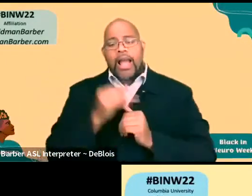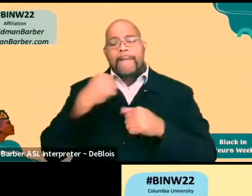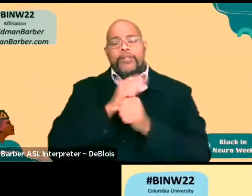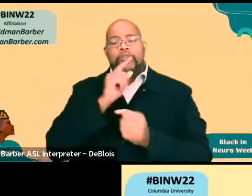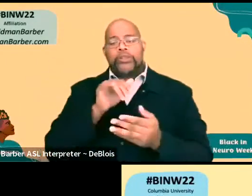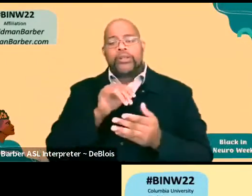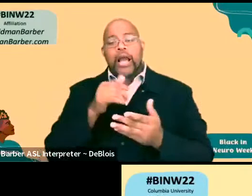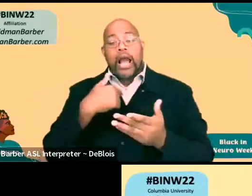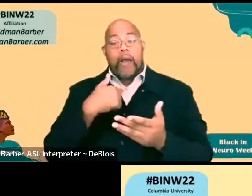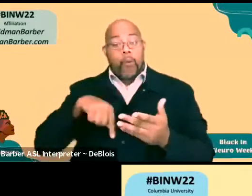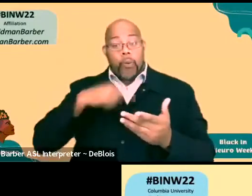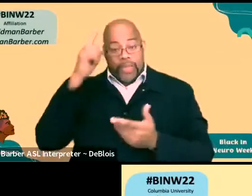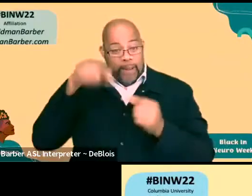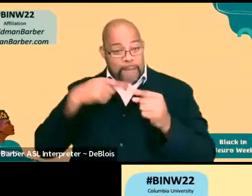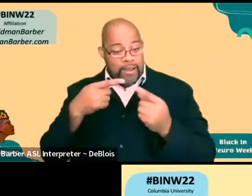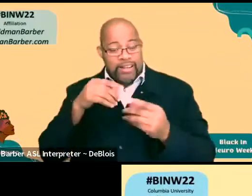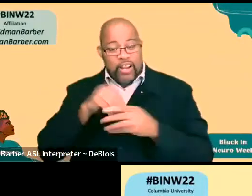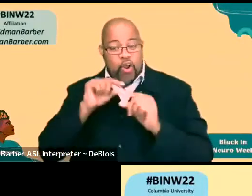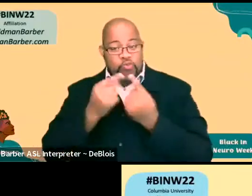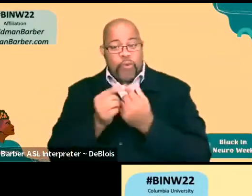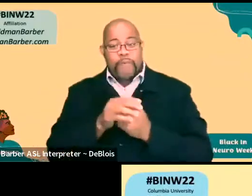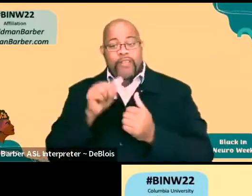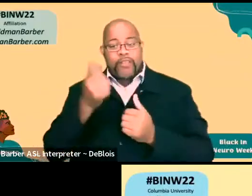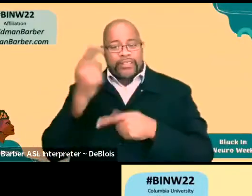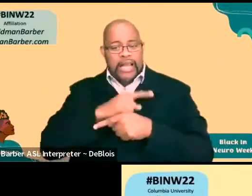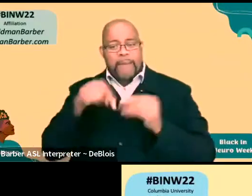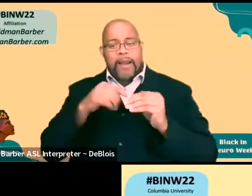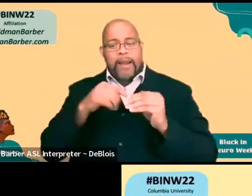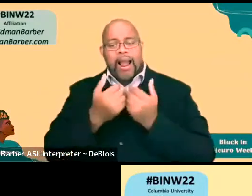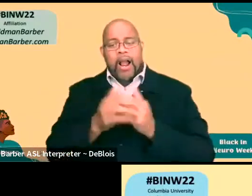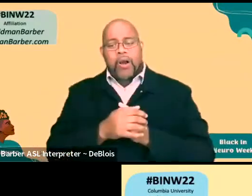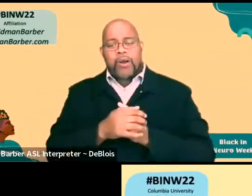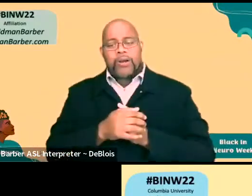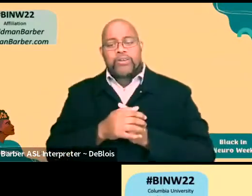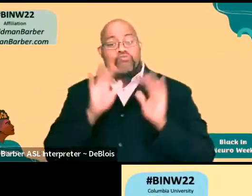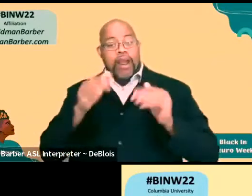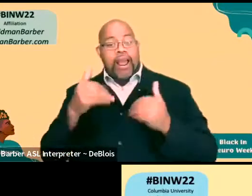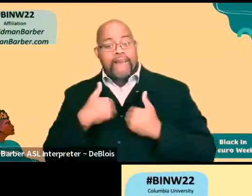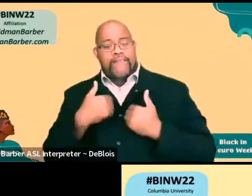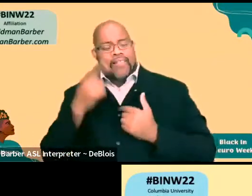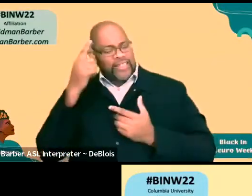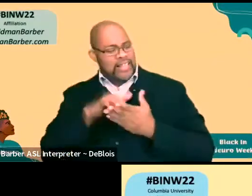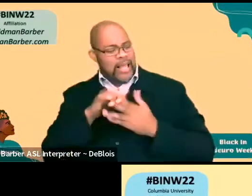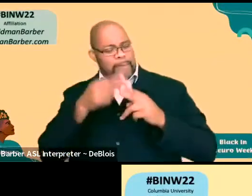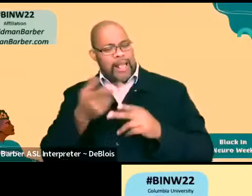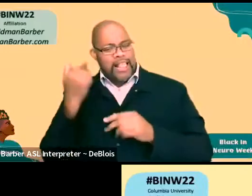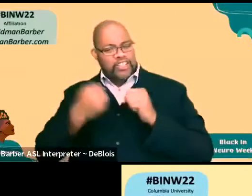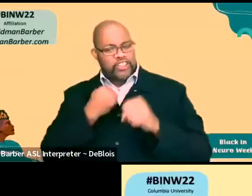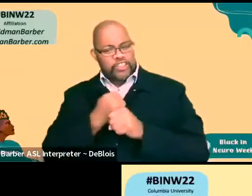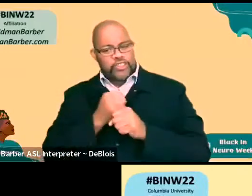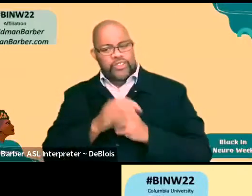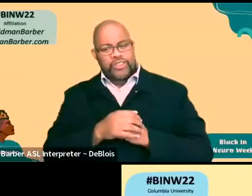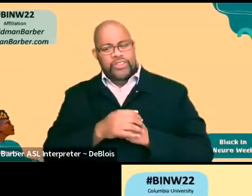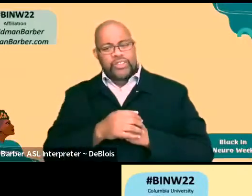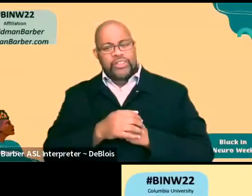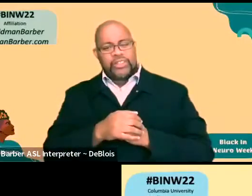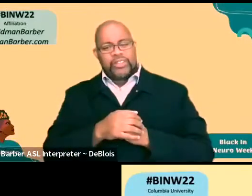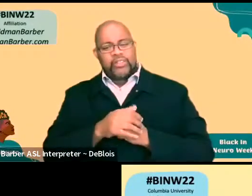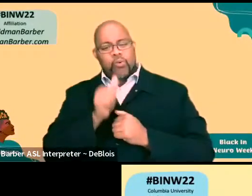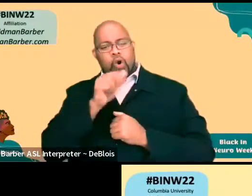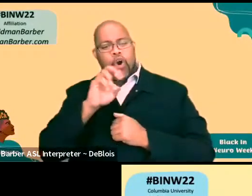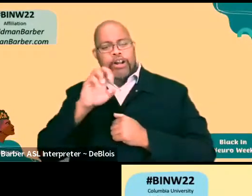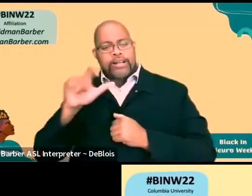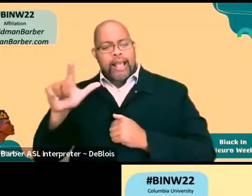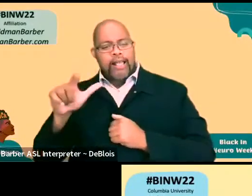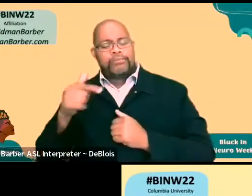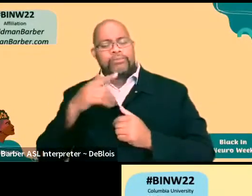sure, I mean, we are even thinking in our group the other day about how it would be great to have, I think I mentioned this last year with Arnell. It